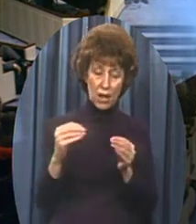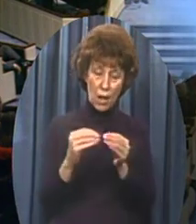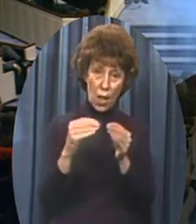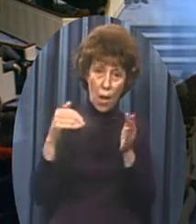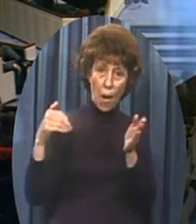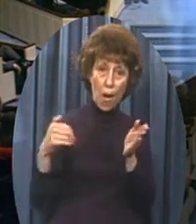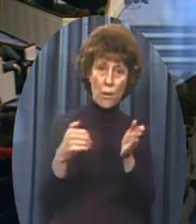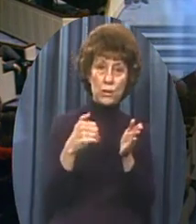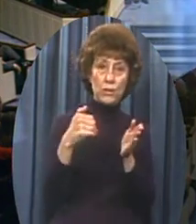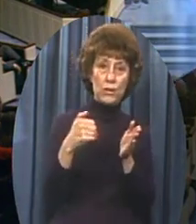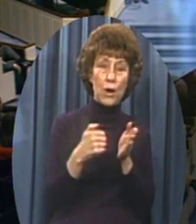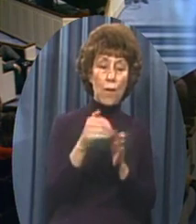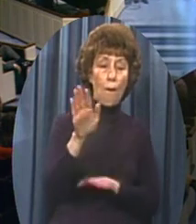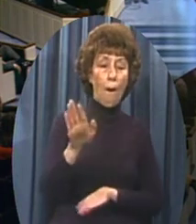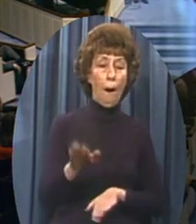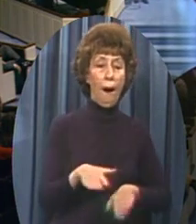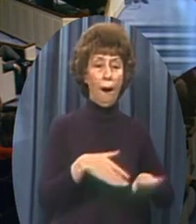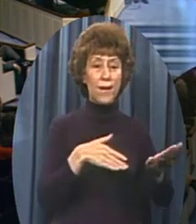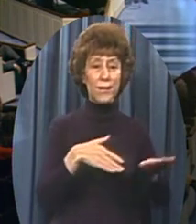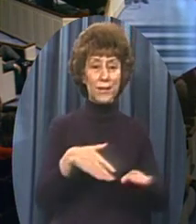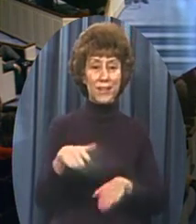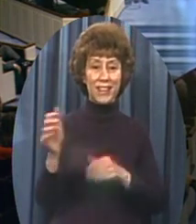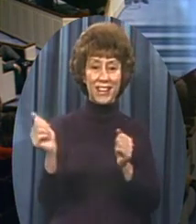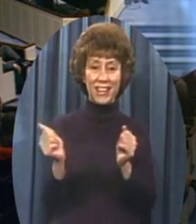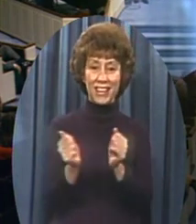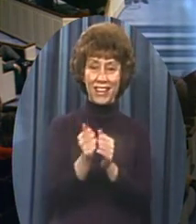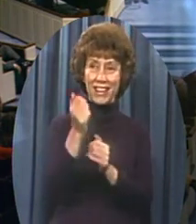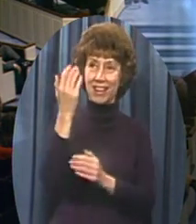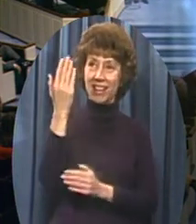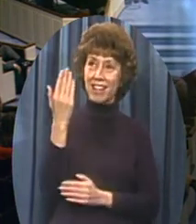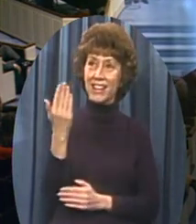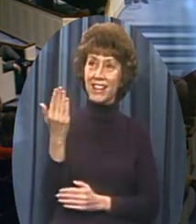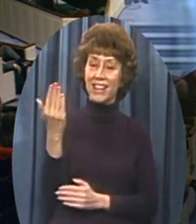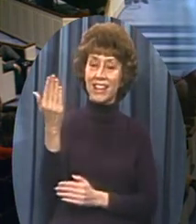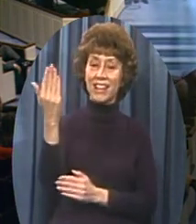Just a closer walk with